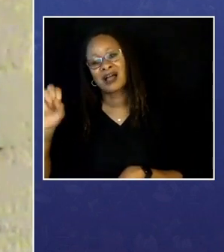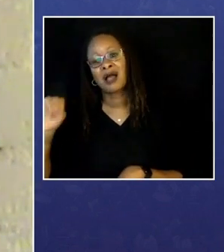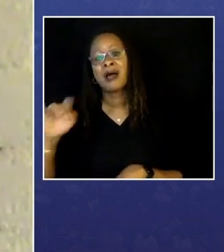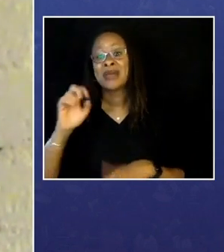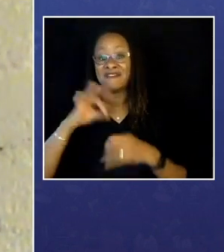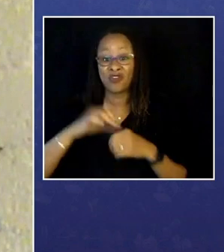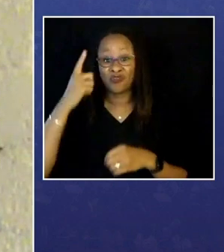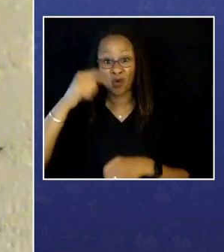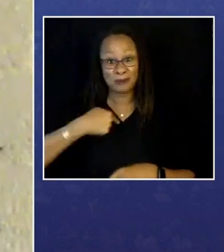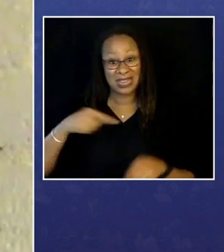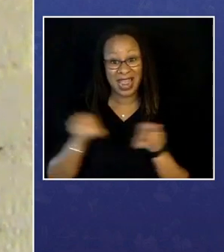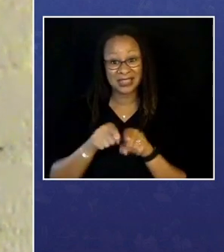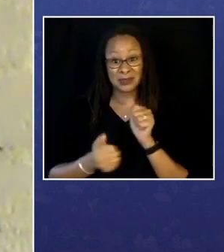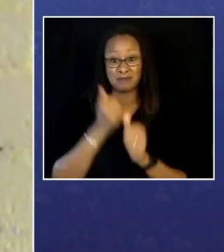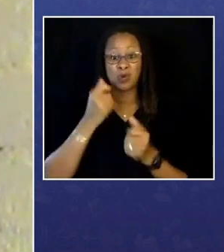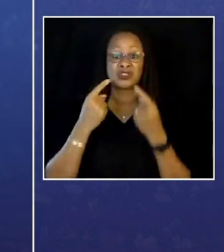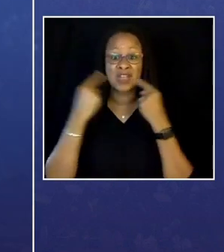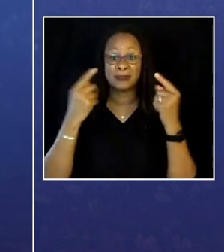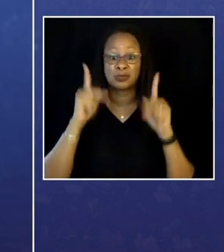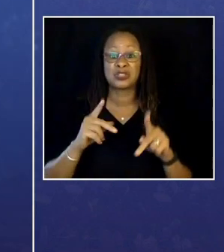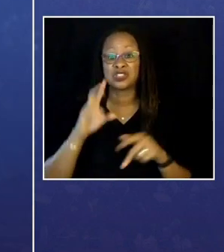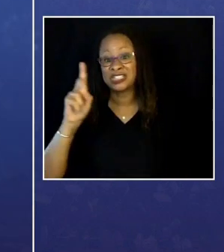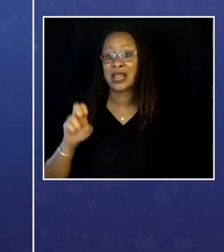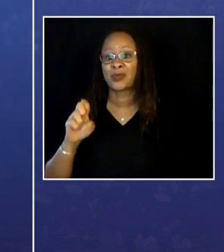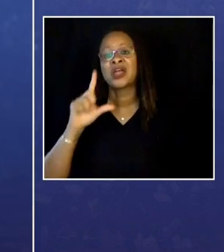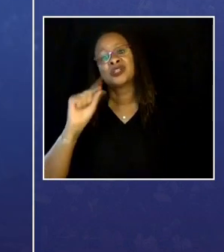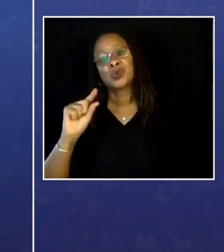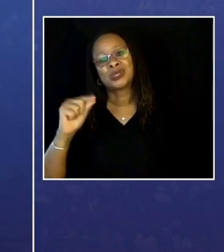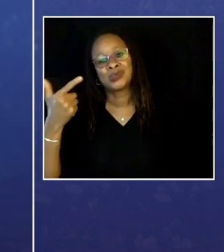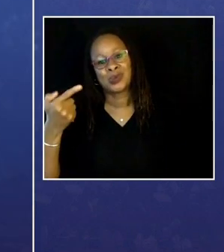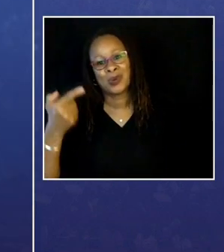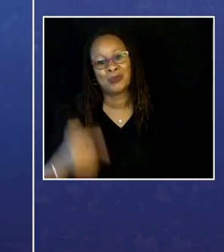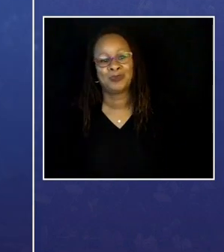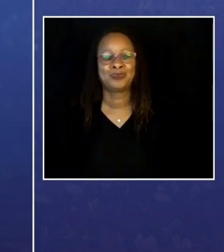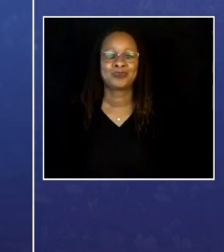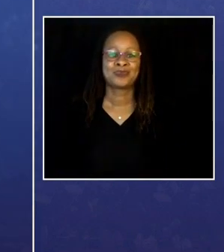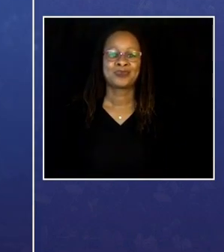for most famous person in Delaware in 2021.